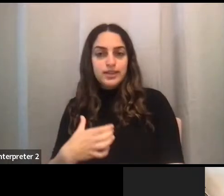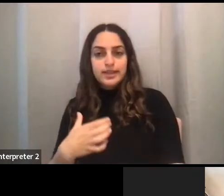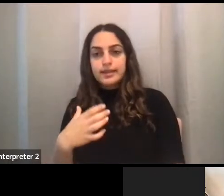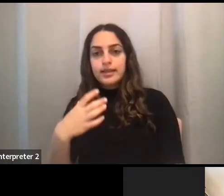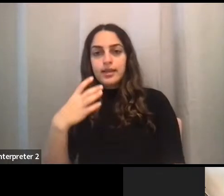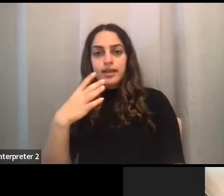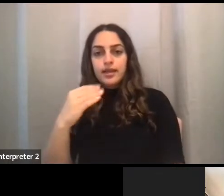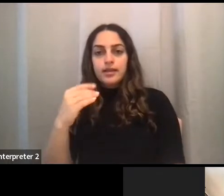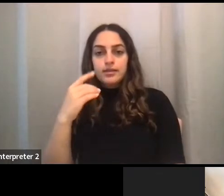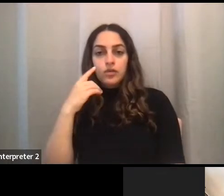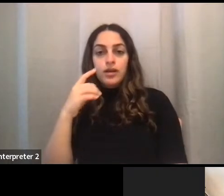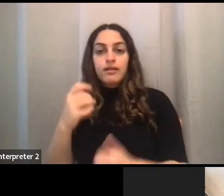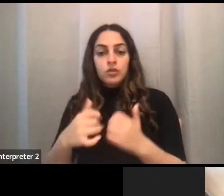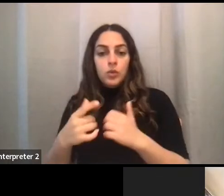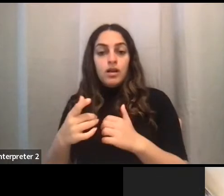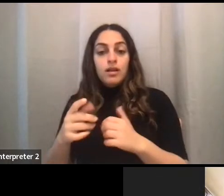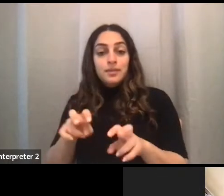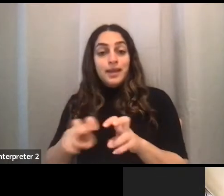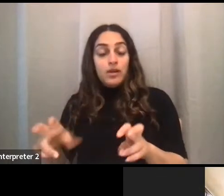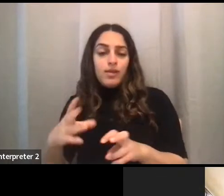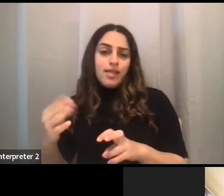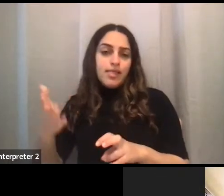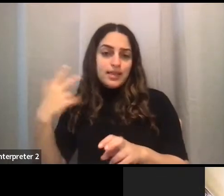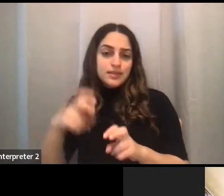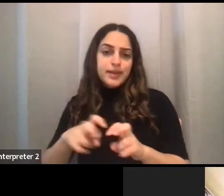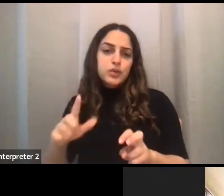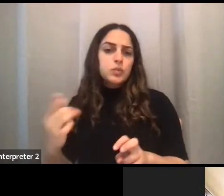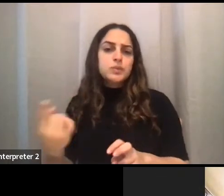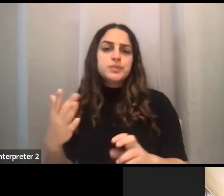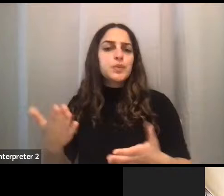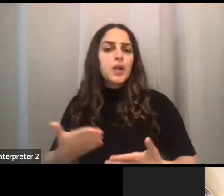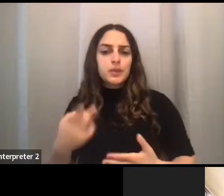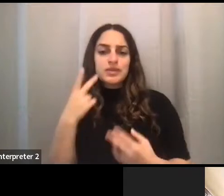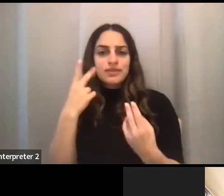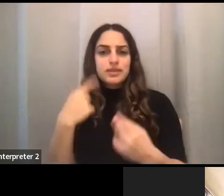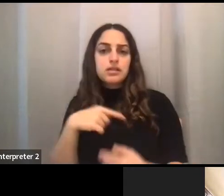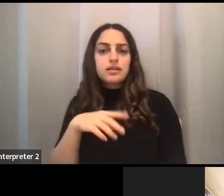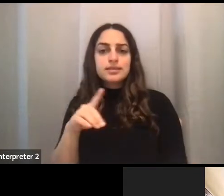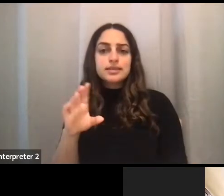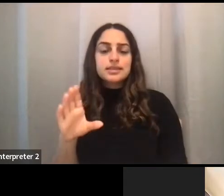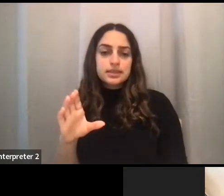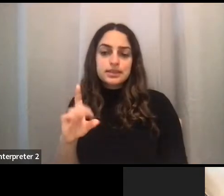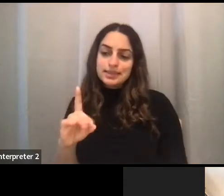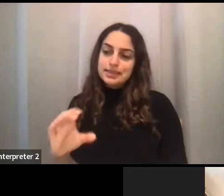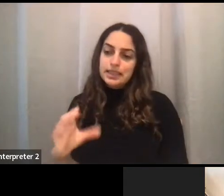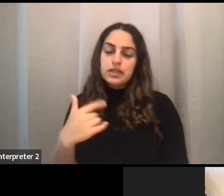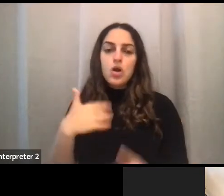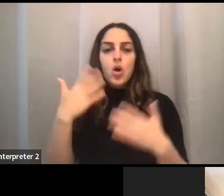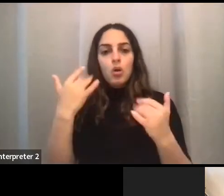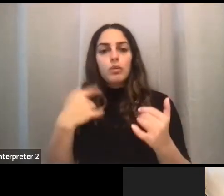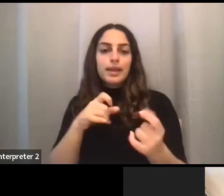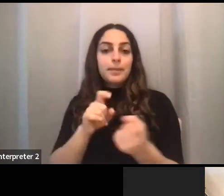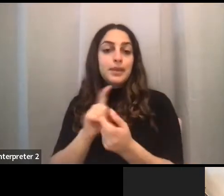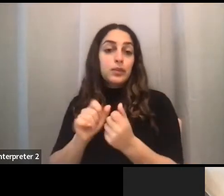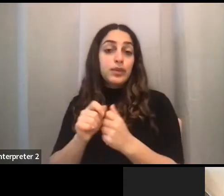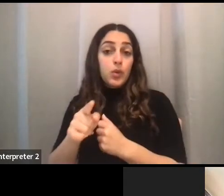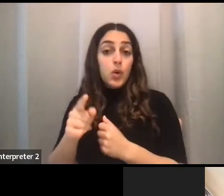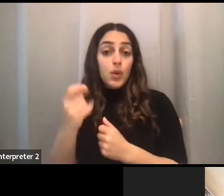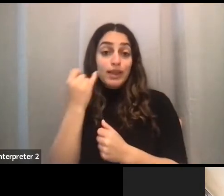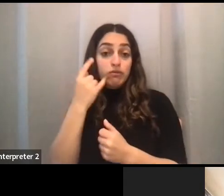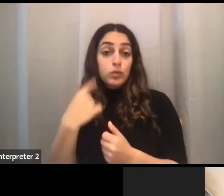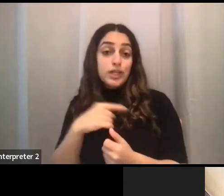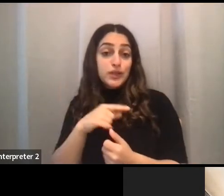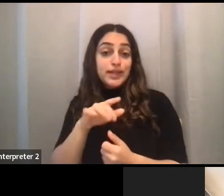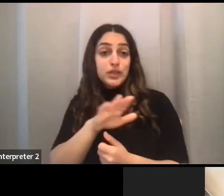the panel and last panel that you're always welcome to visit us in dc um and i hope that we'll be able to meet with you all if we're ever in your